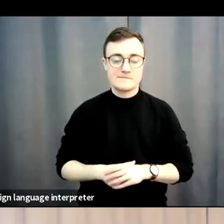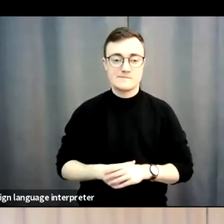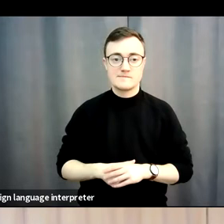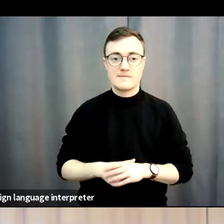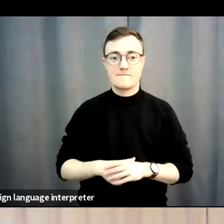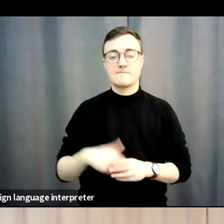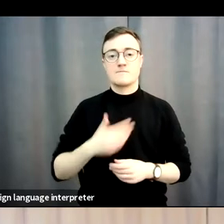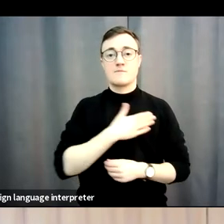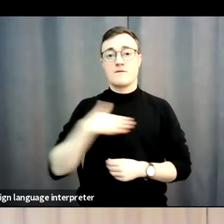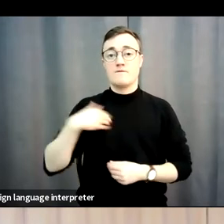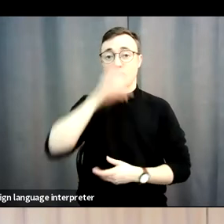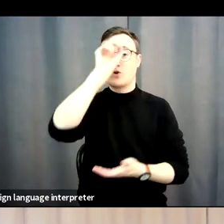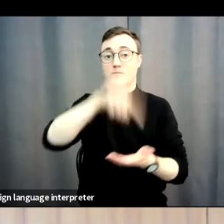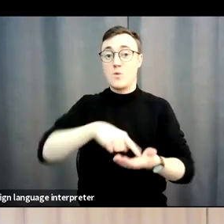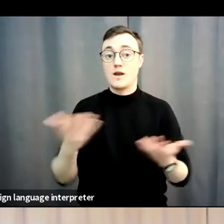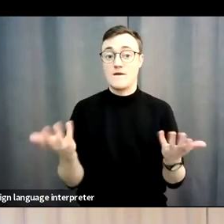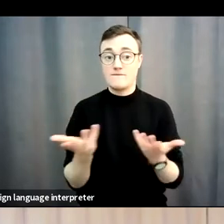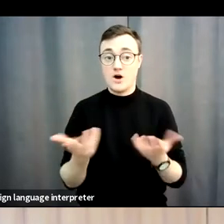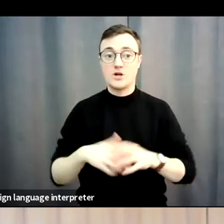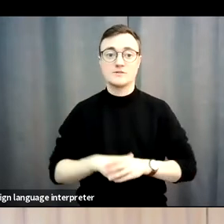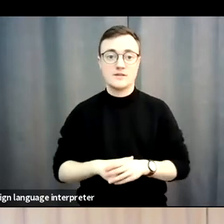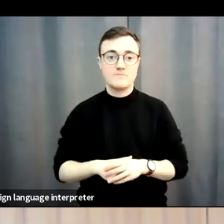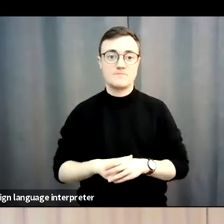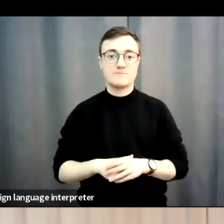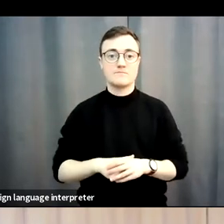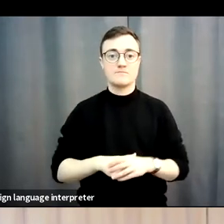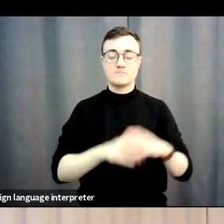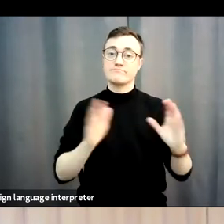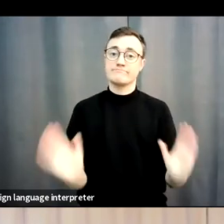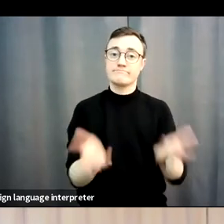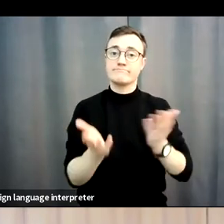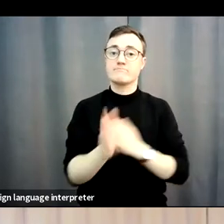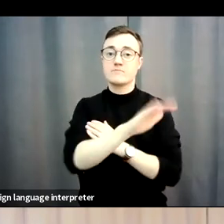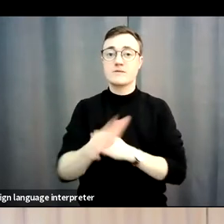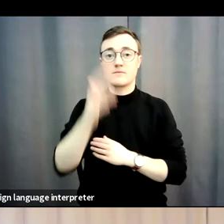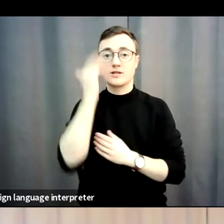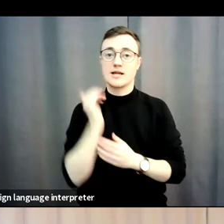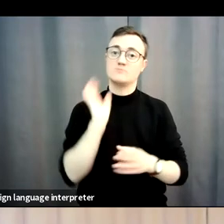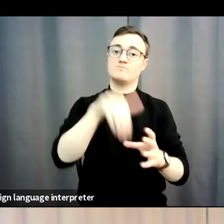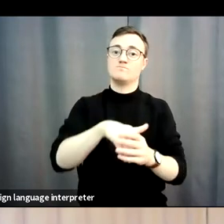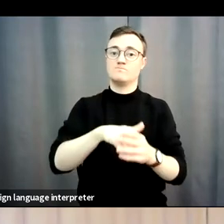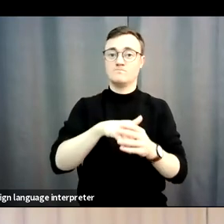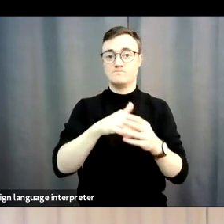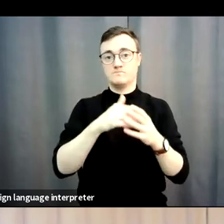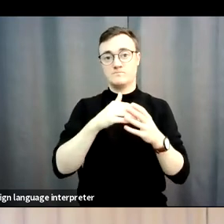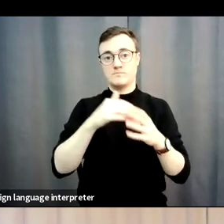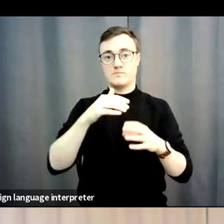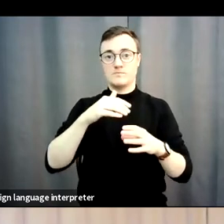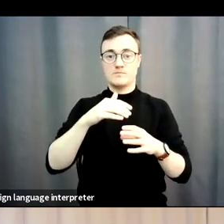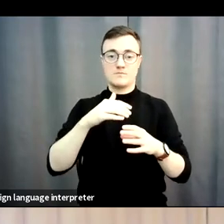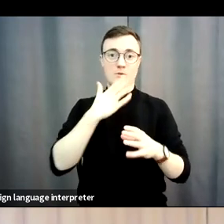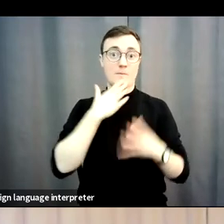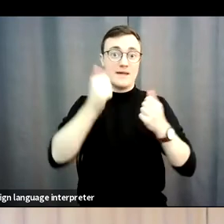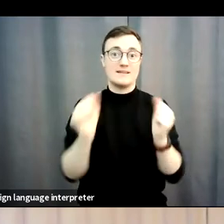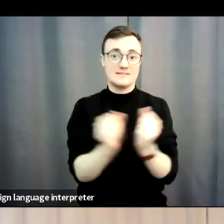goal is our role to endorse the right to participate to a greater extent and to increase also knowledge and cooperation in